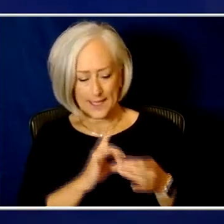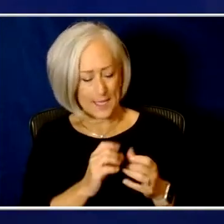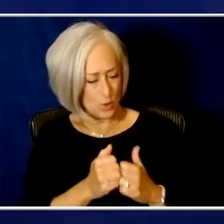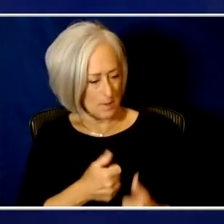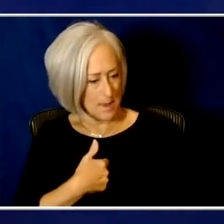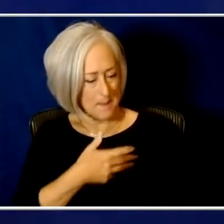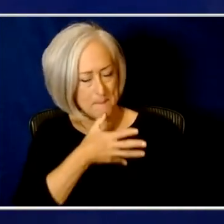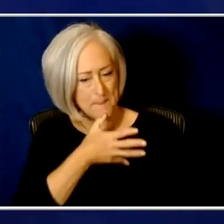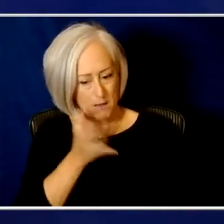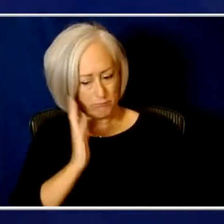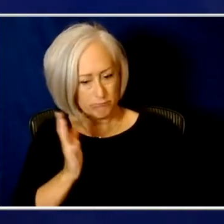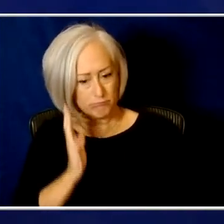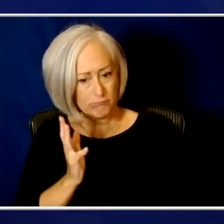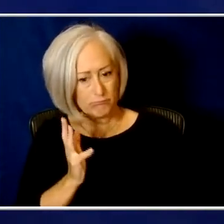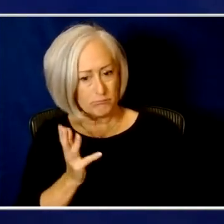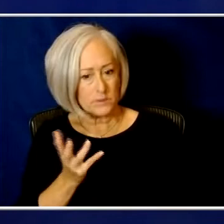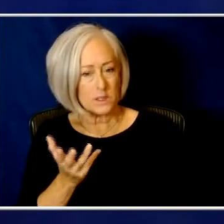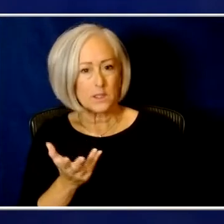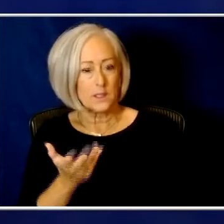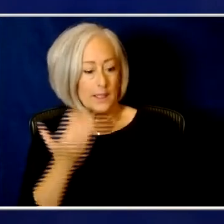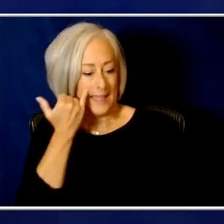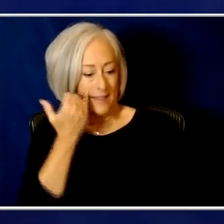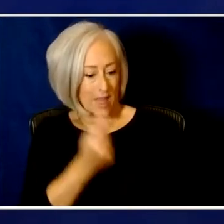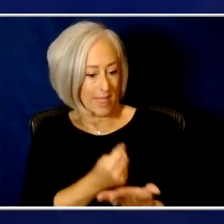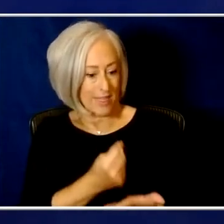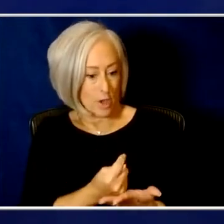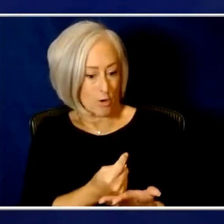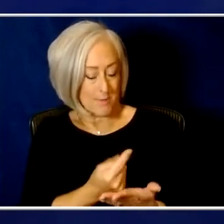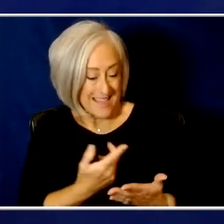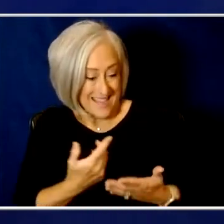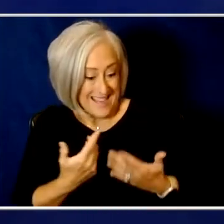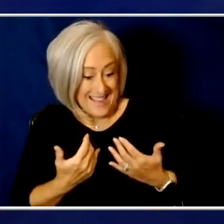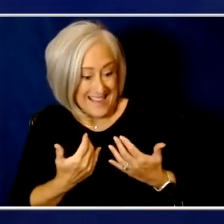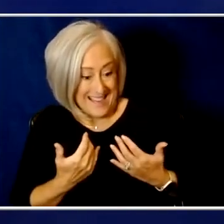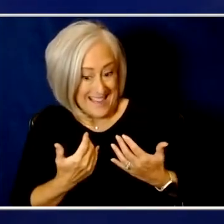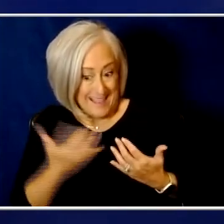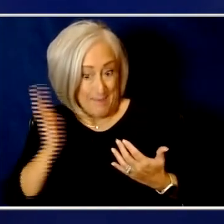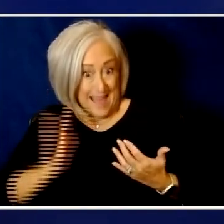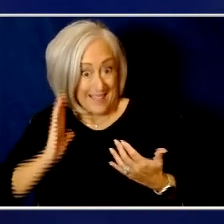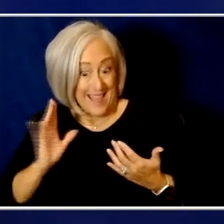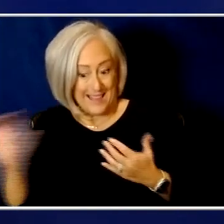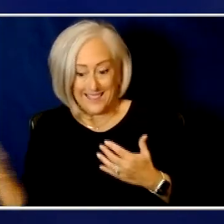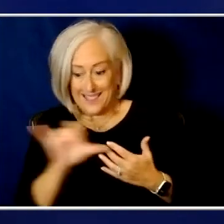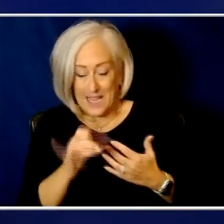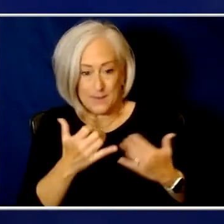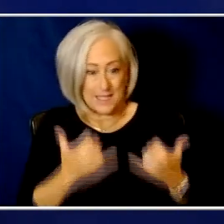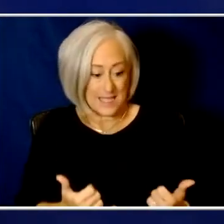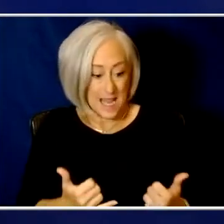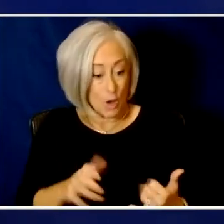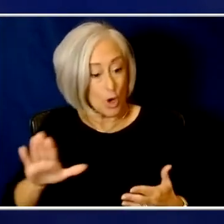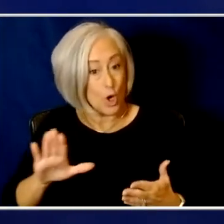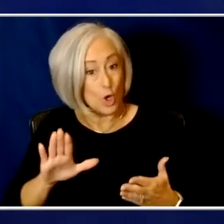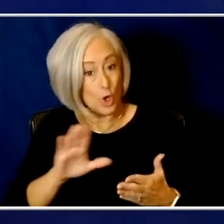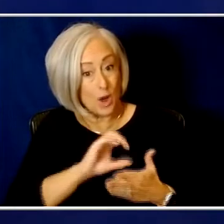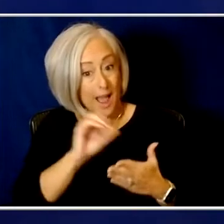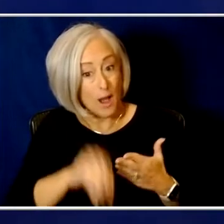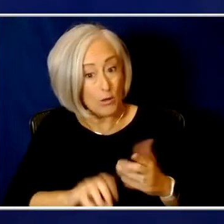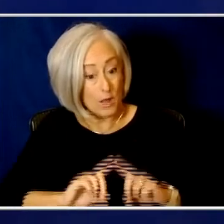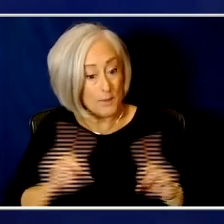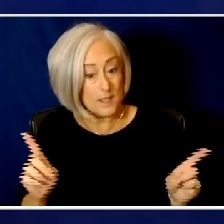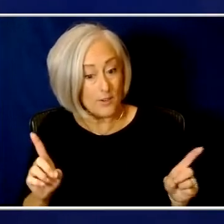the overall survival is about 90% for most patients. So early detection is really the key, but combining the biology